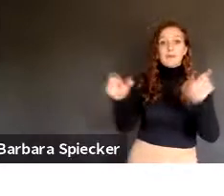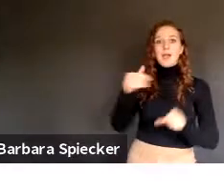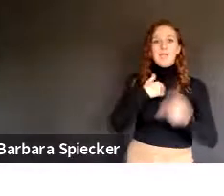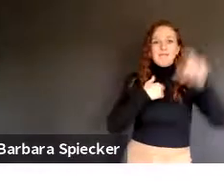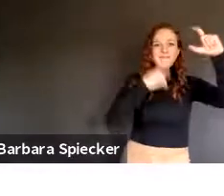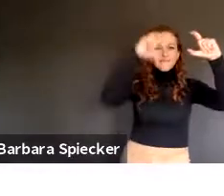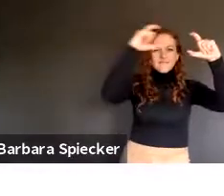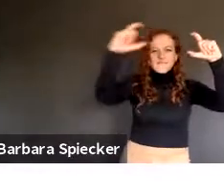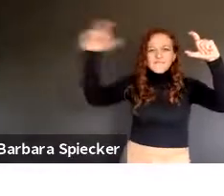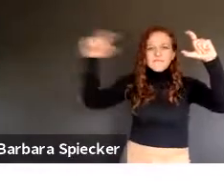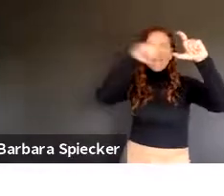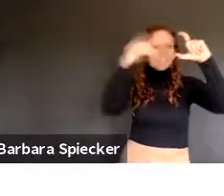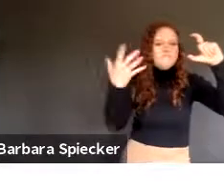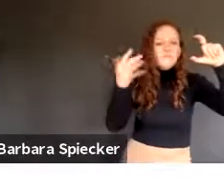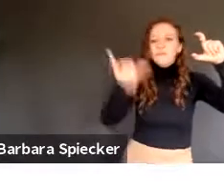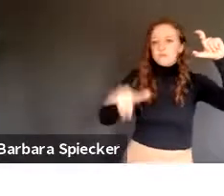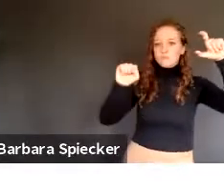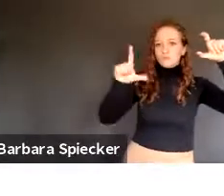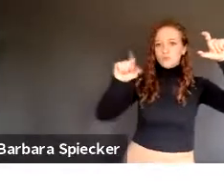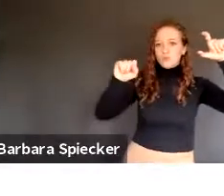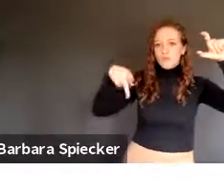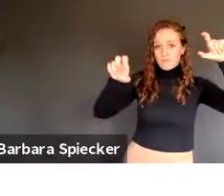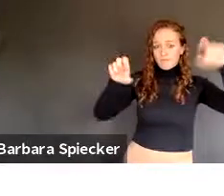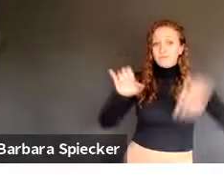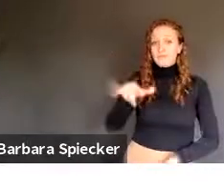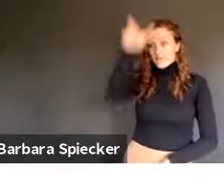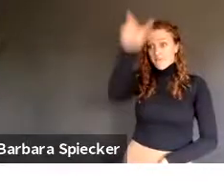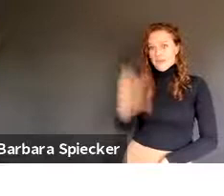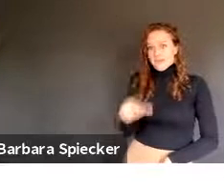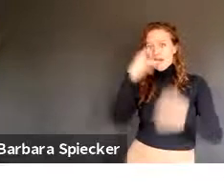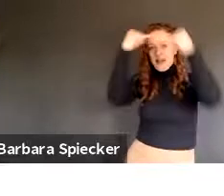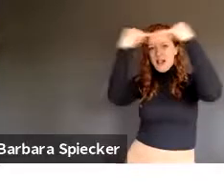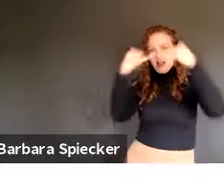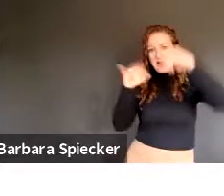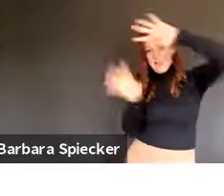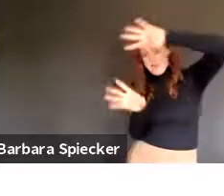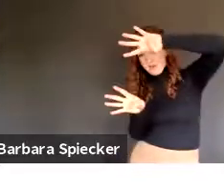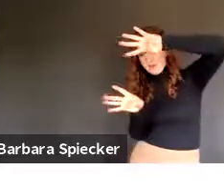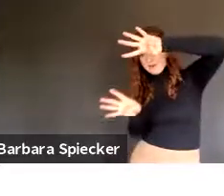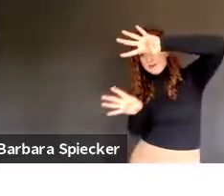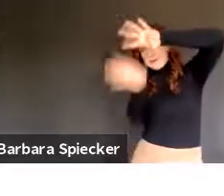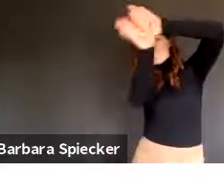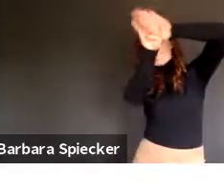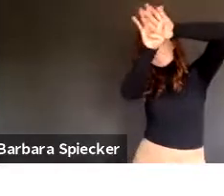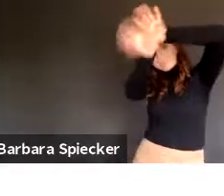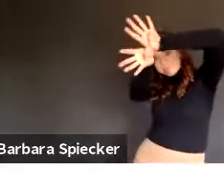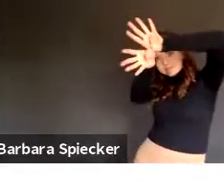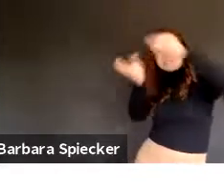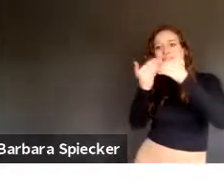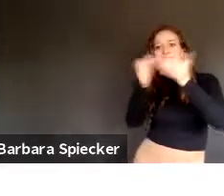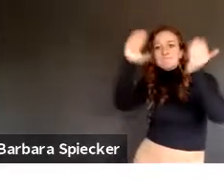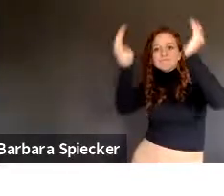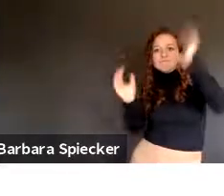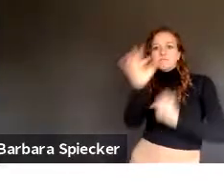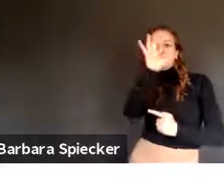the slope figure in the top right of every panel in that upper right-hand corner there you see those thumbnails, those place the slope